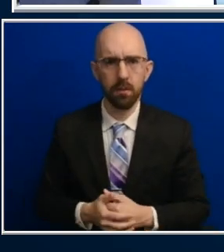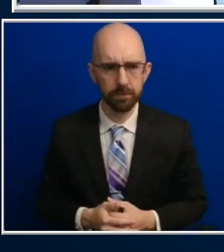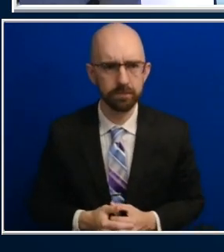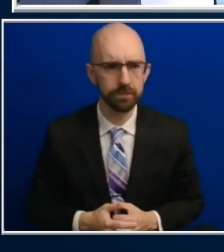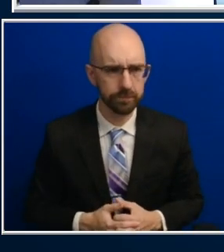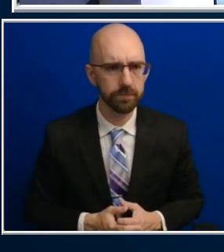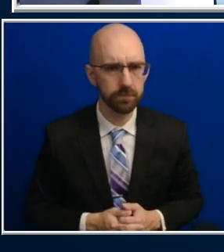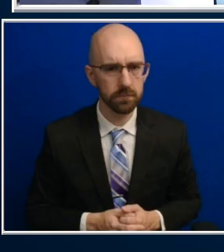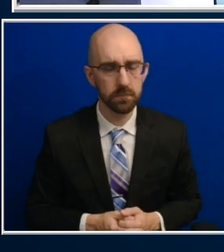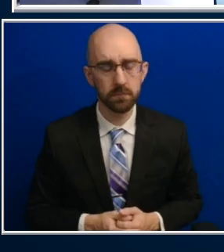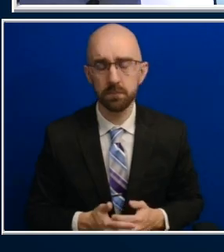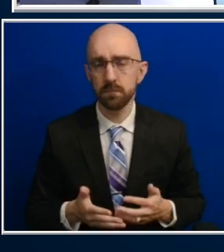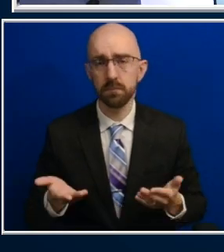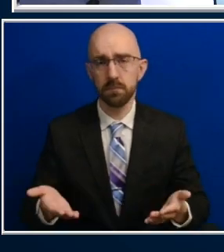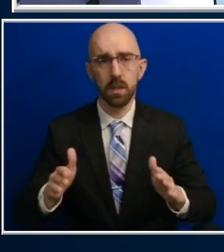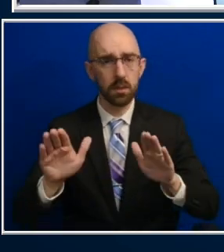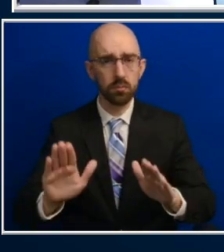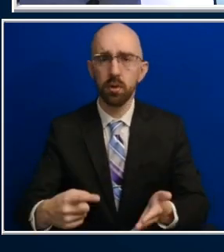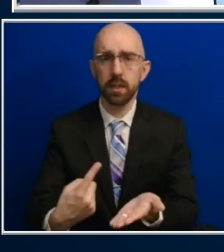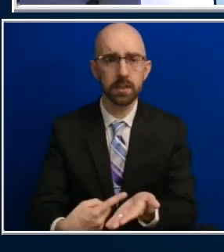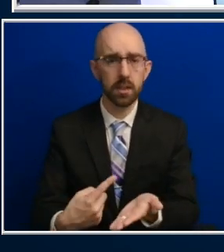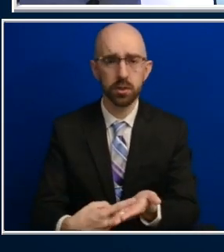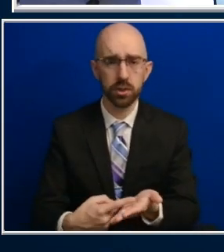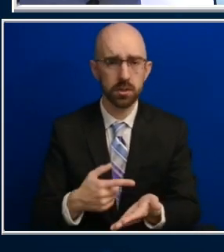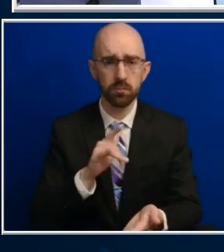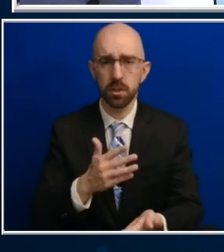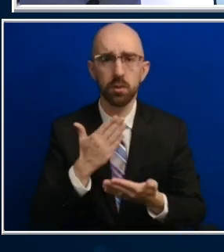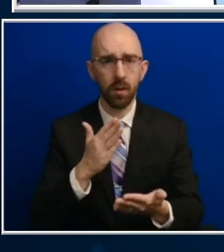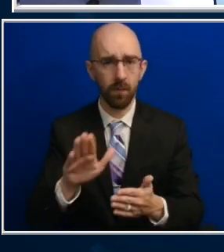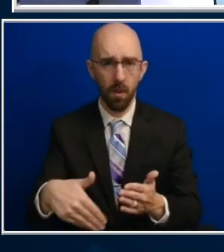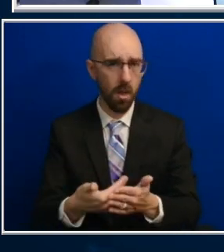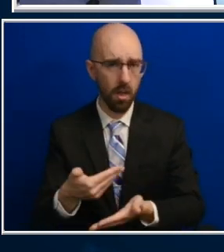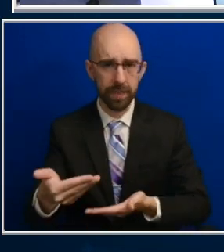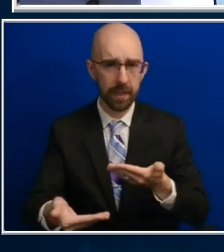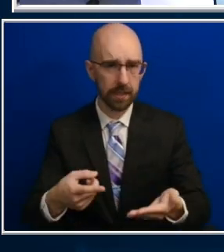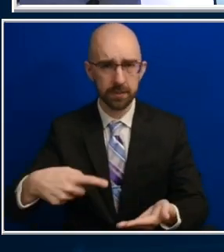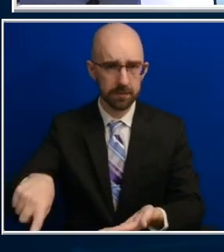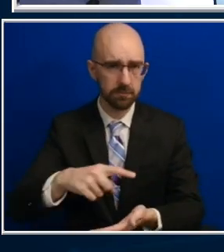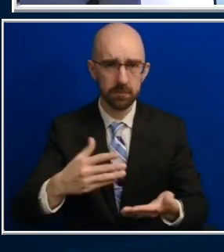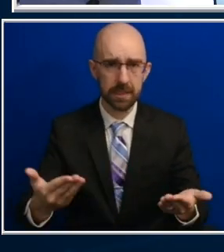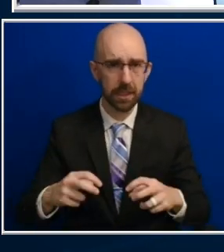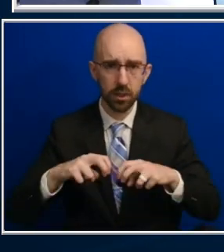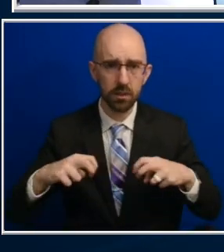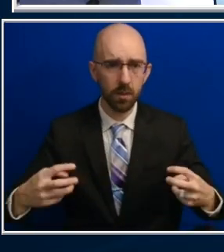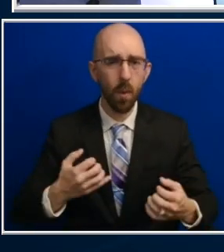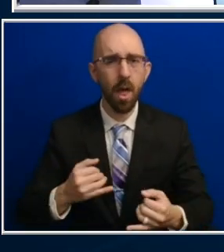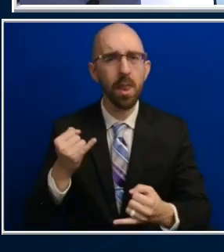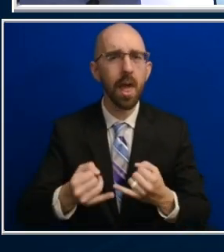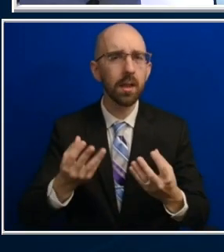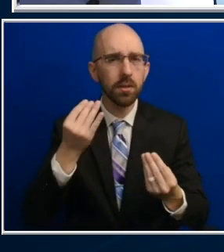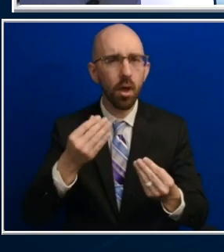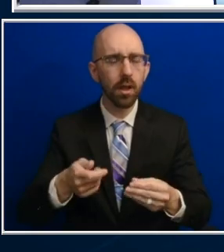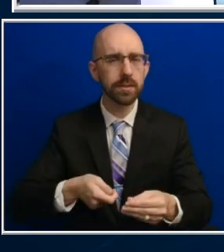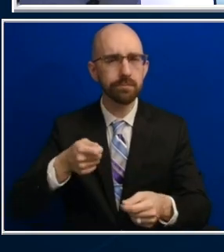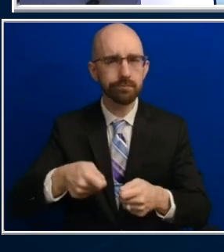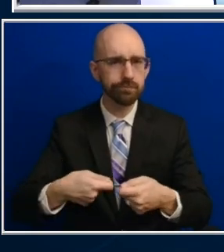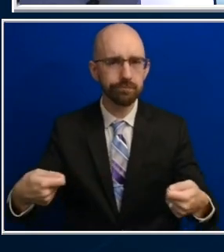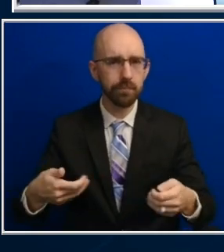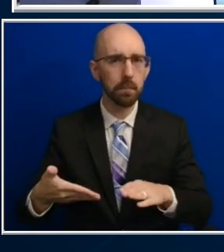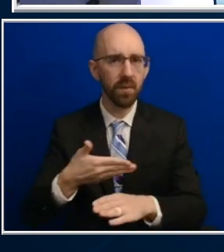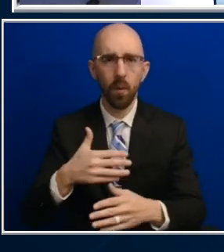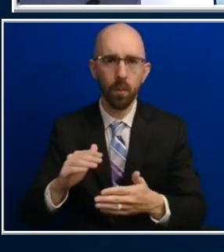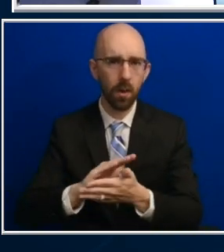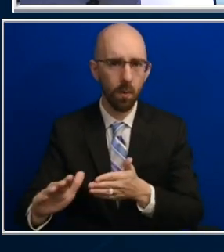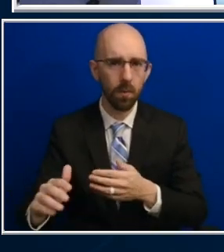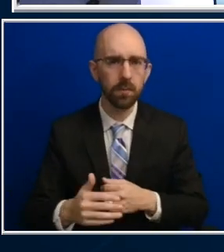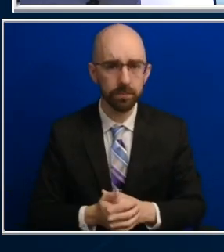Well, this has been a great discussion. I'm really grateful to all of our guests for being here. And I want to get final thoughts before we go. So, Chris, do you have any final